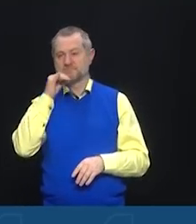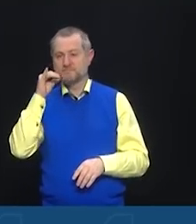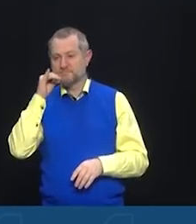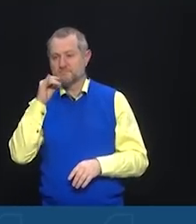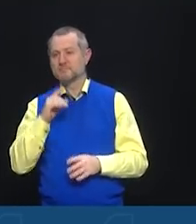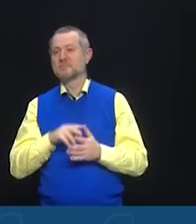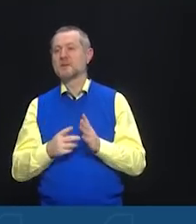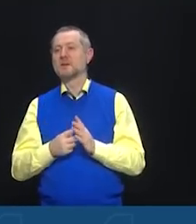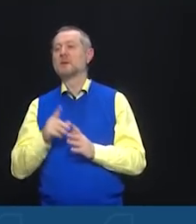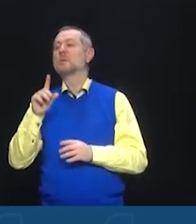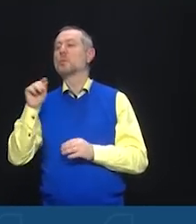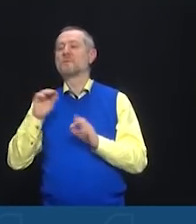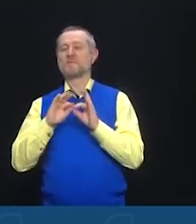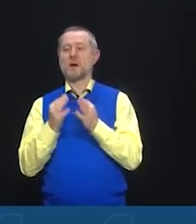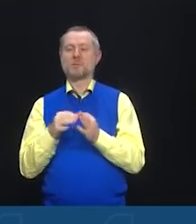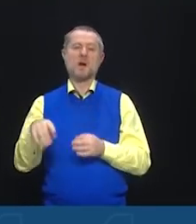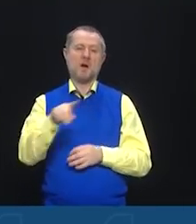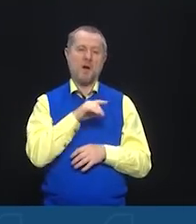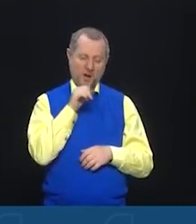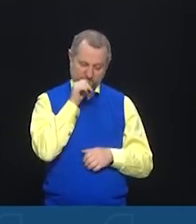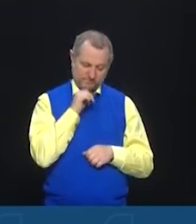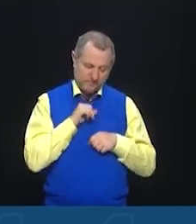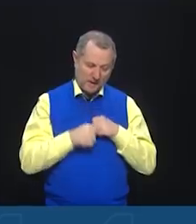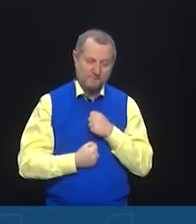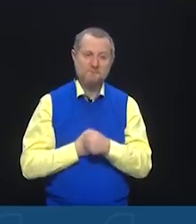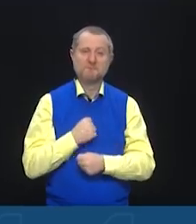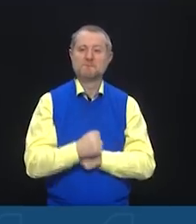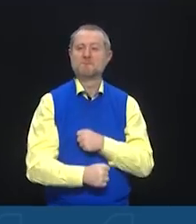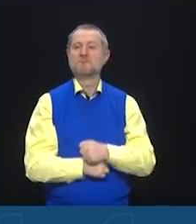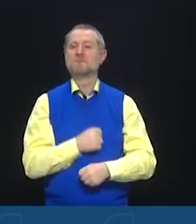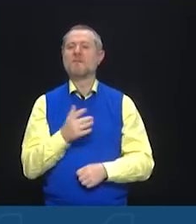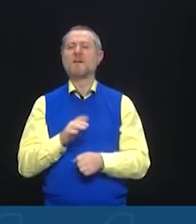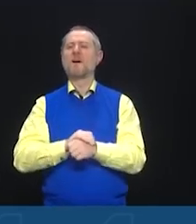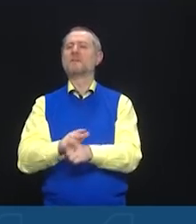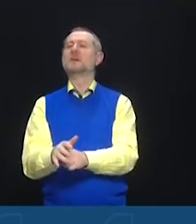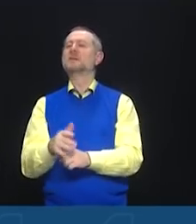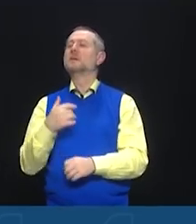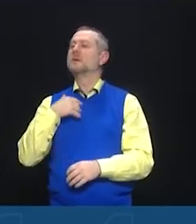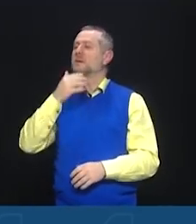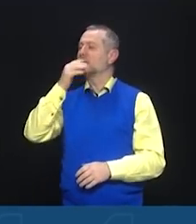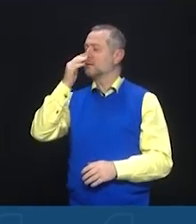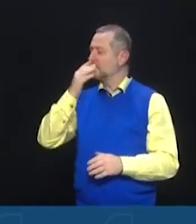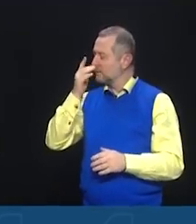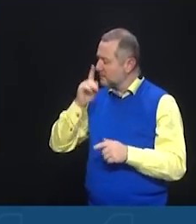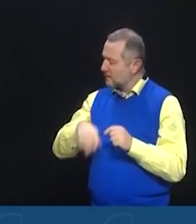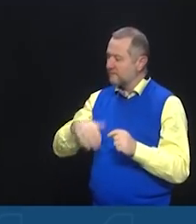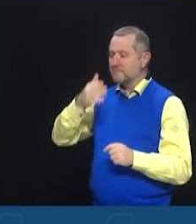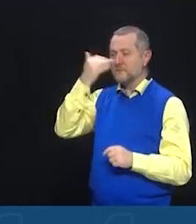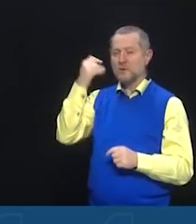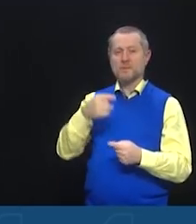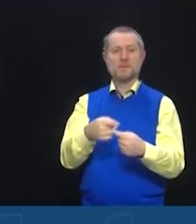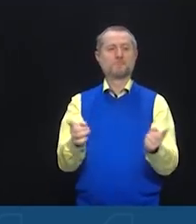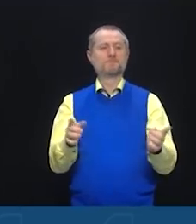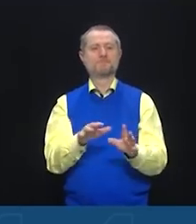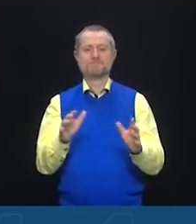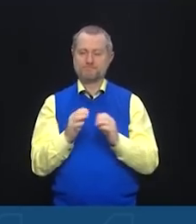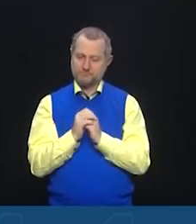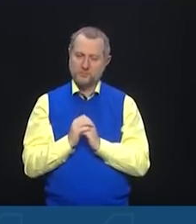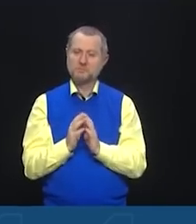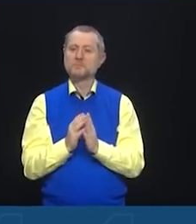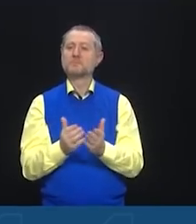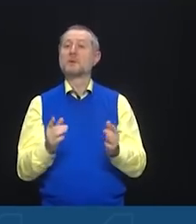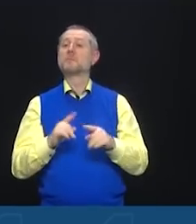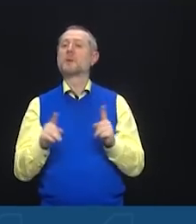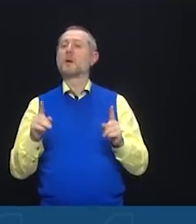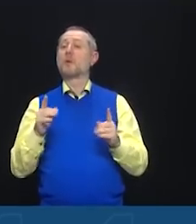they lost a loved one due to COVID. And we'll never forget the individuals that succumbed to this deadly virus. But overall, we do see